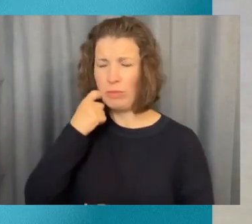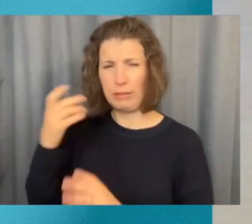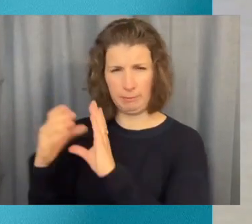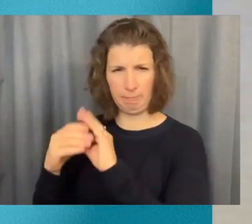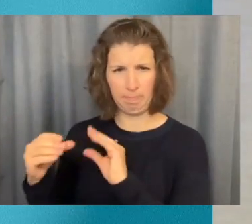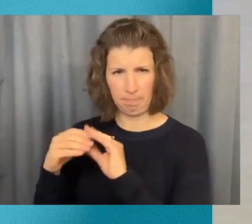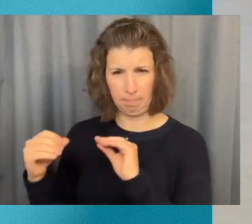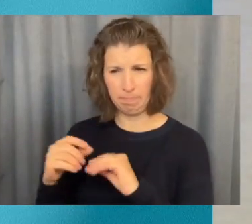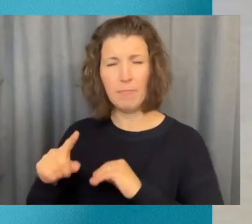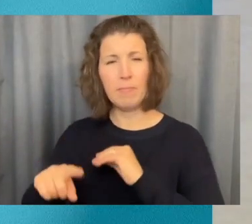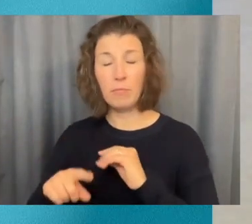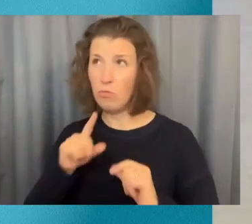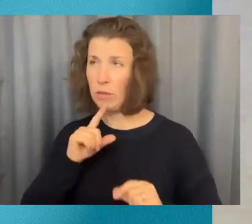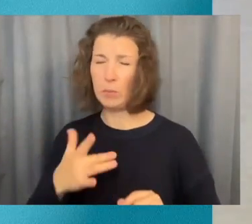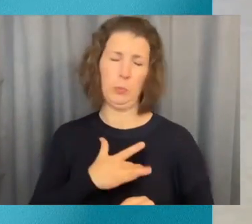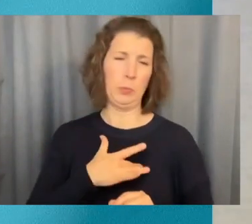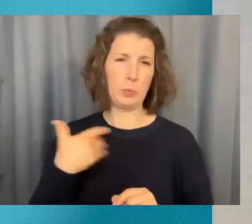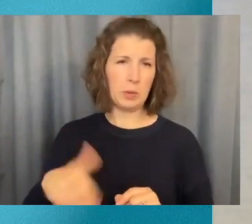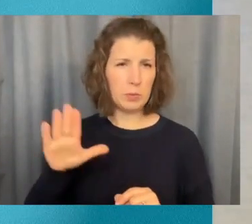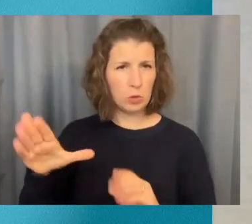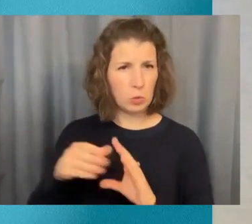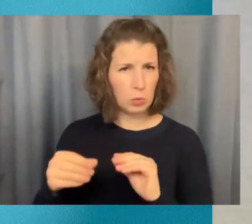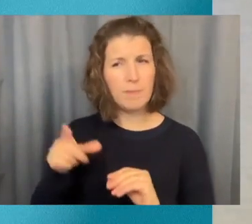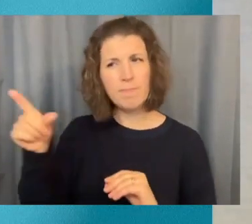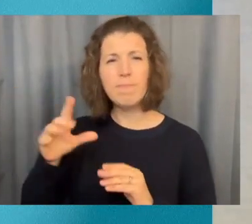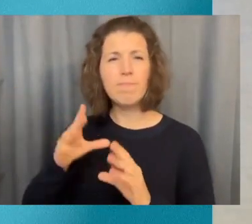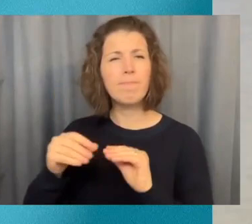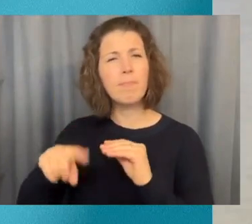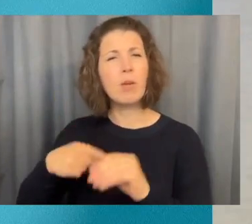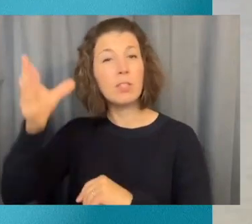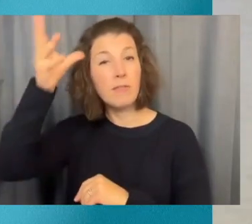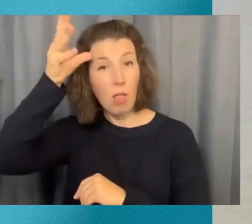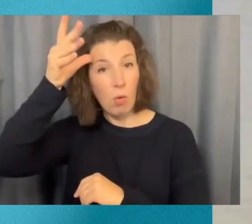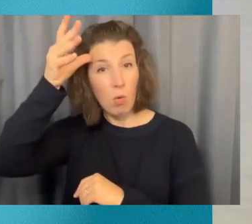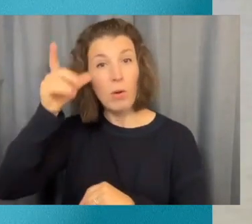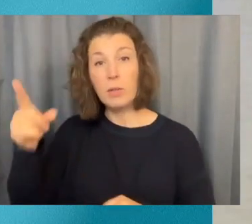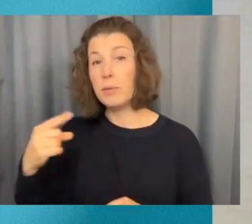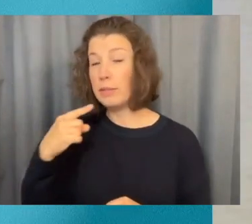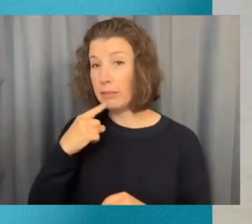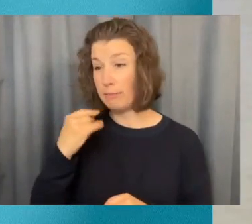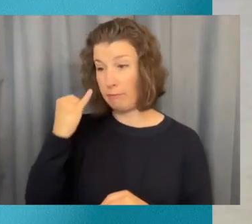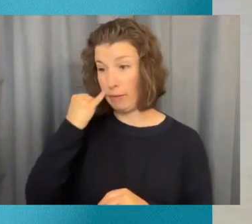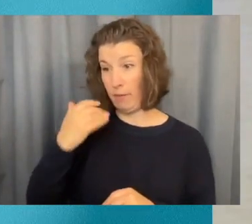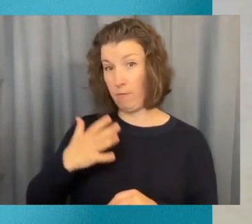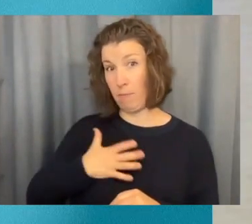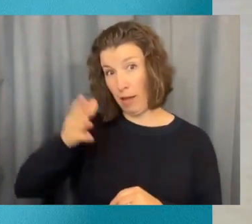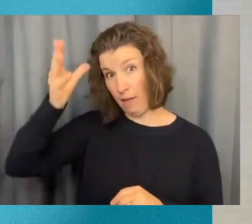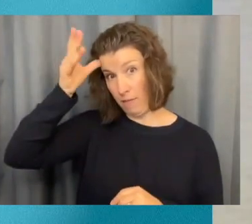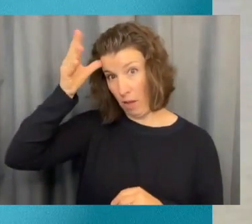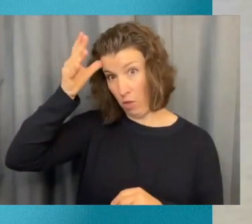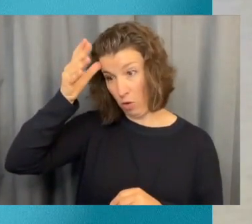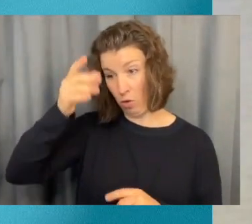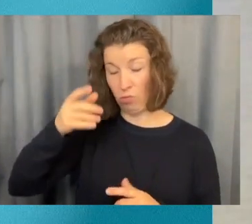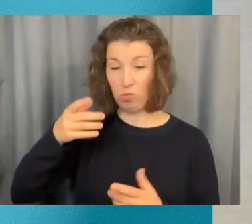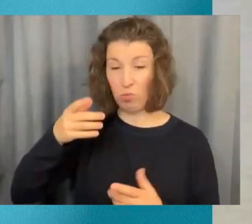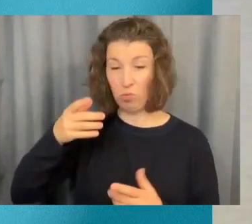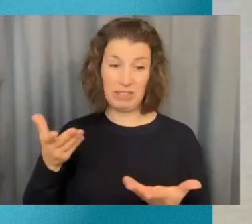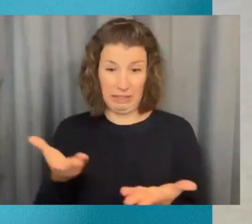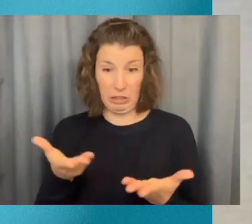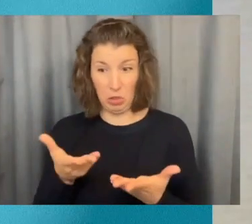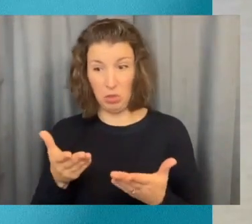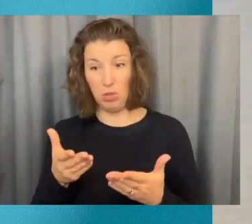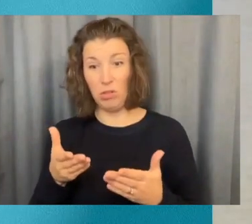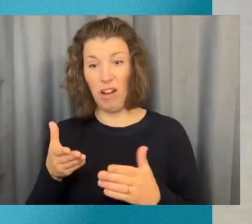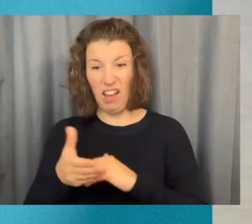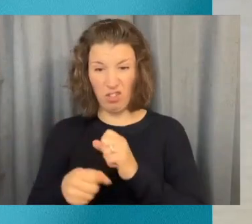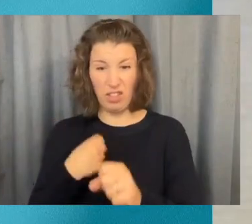father. He essentially said that had my father been around post 2010, he